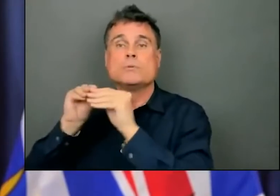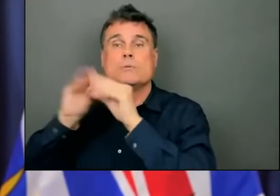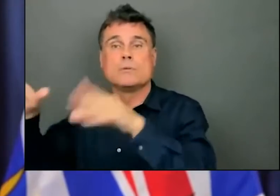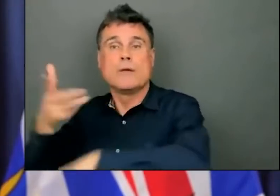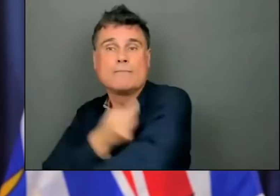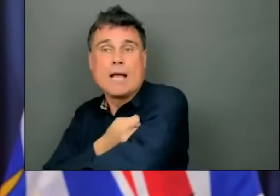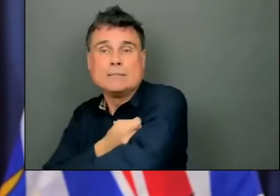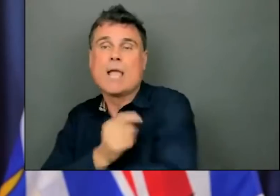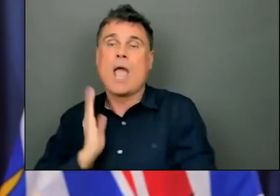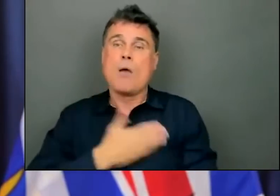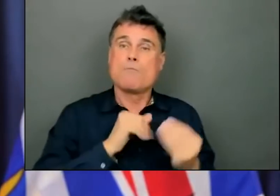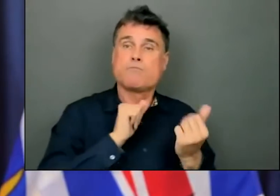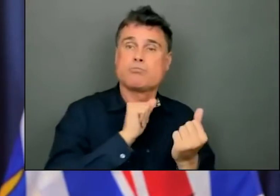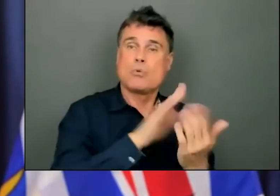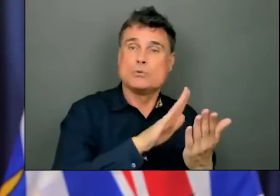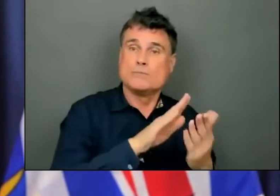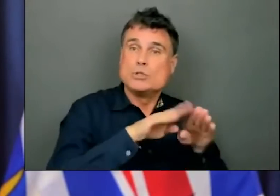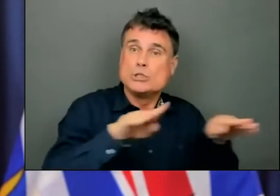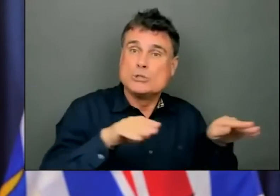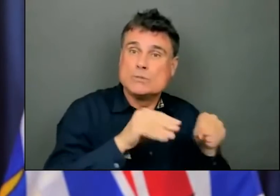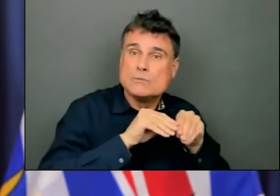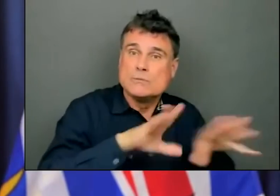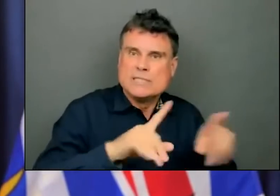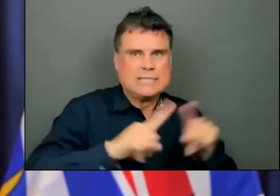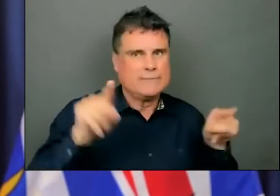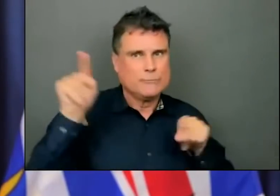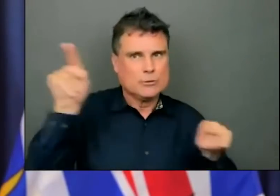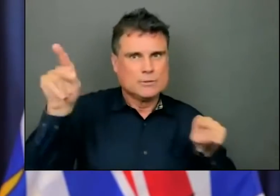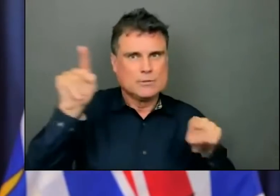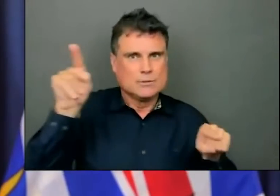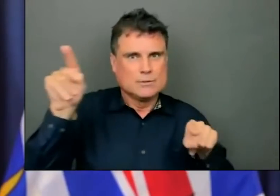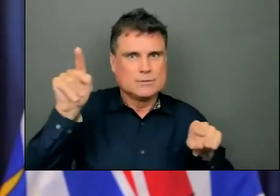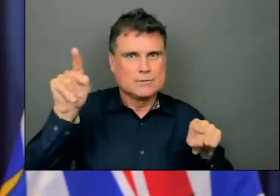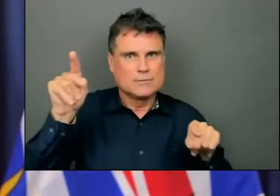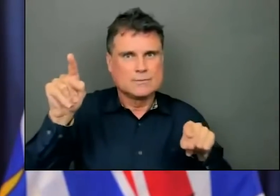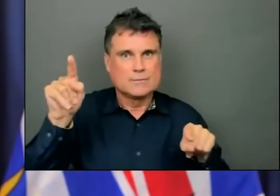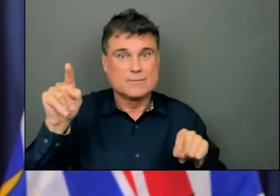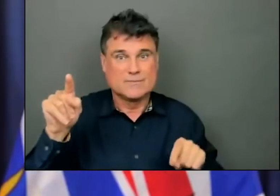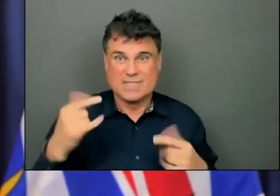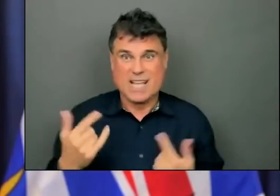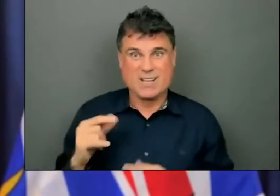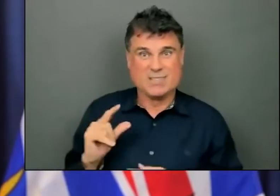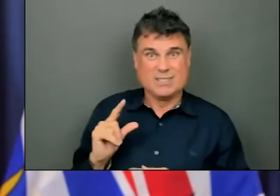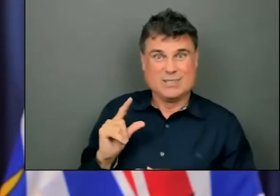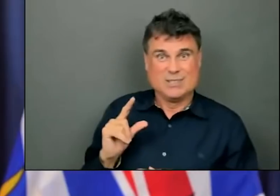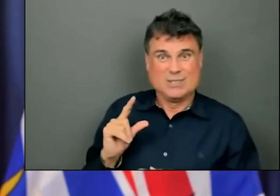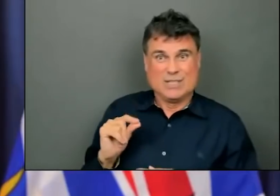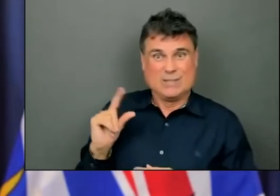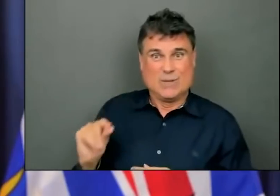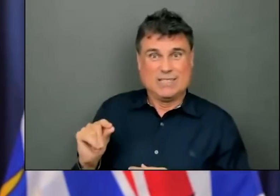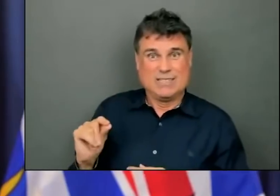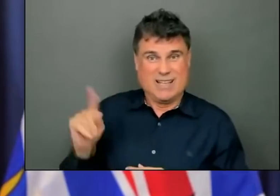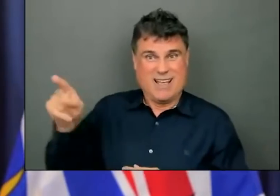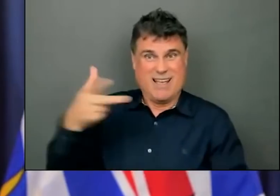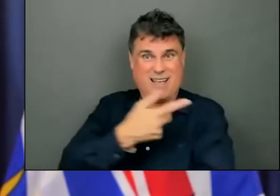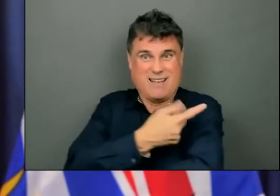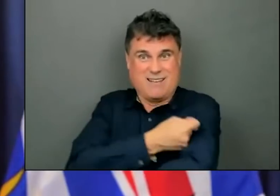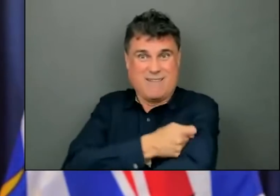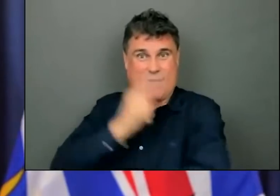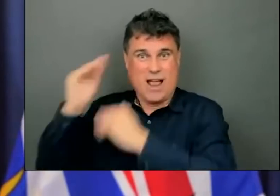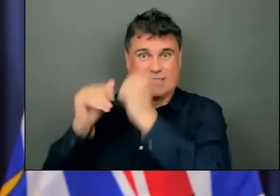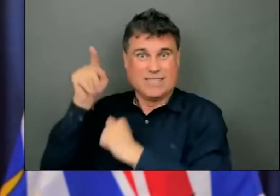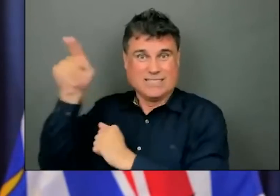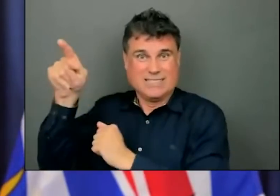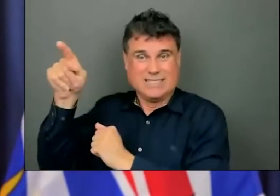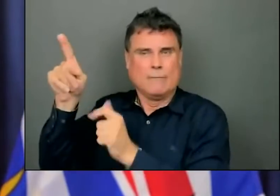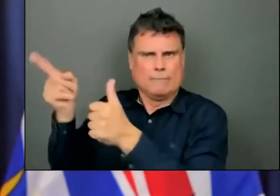vaccines on December 13th or so of 2020 for adults. But because of supply, it was quite a bit of